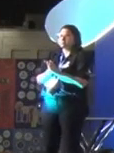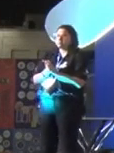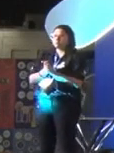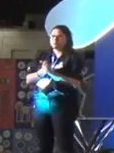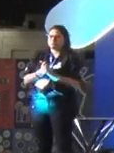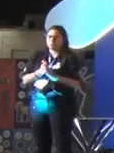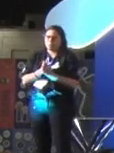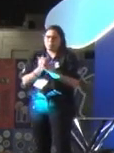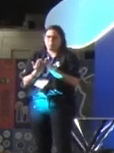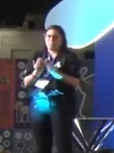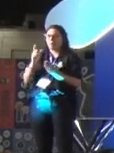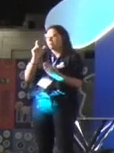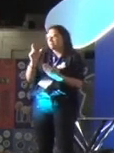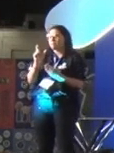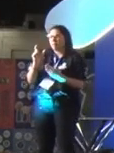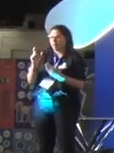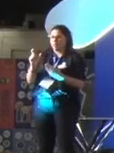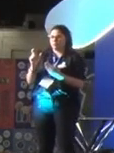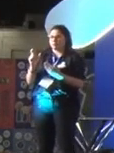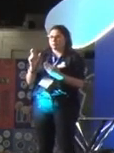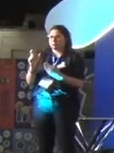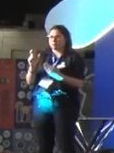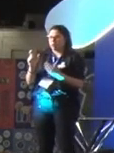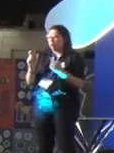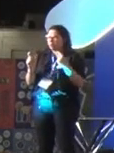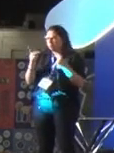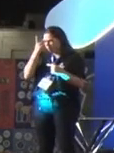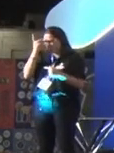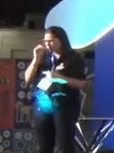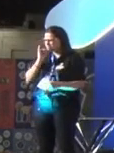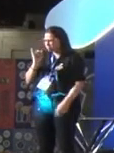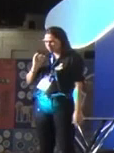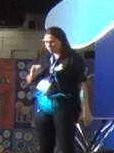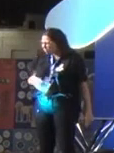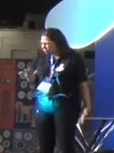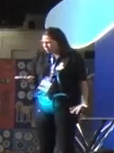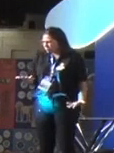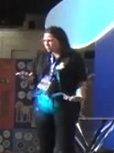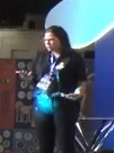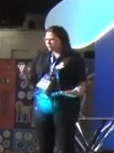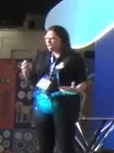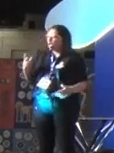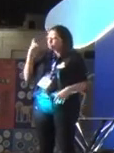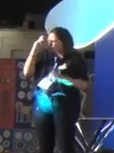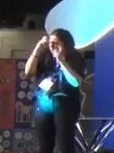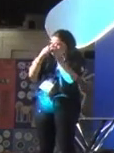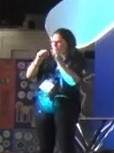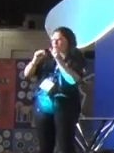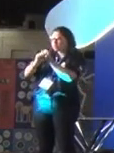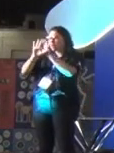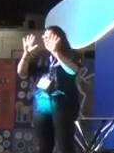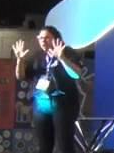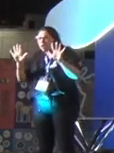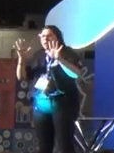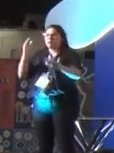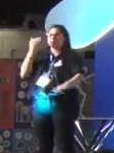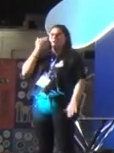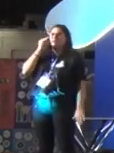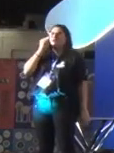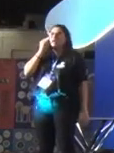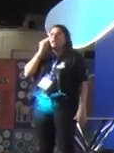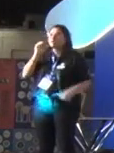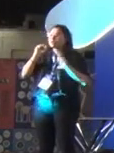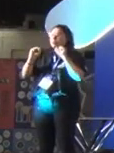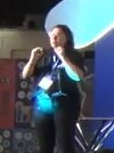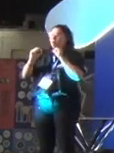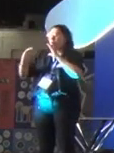But it is difficult. It can be difficult to have that clarity, to understand that you can talk to people on